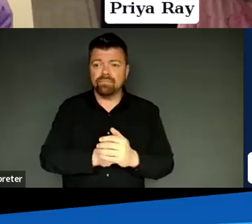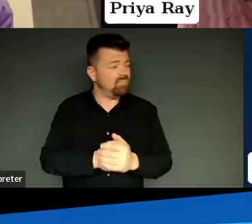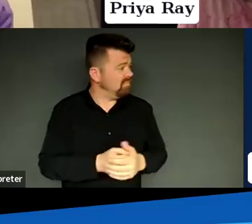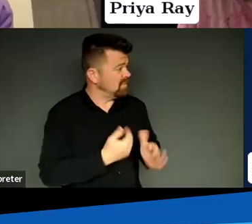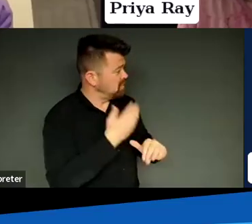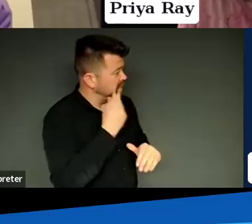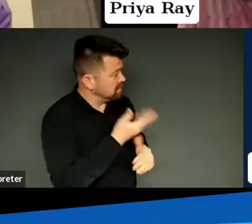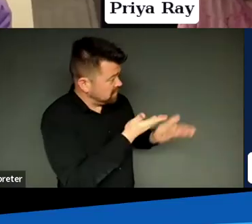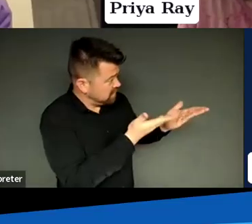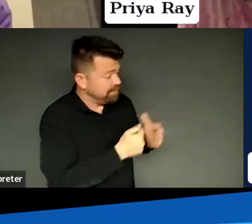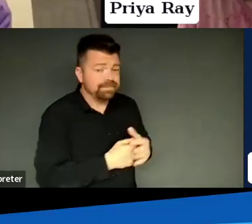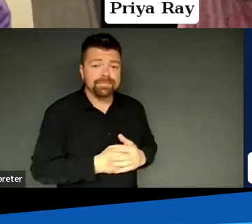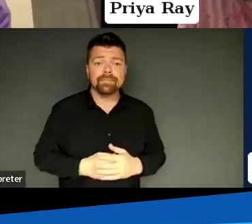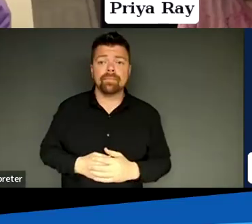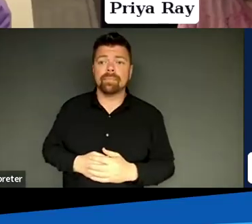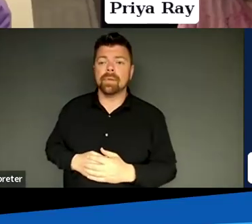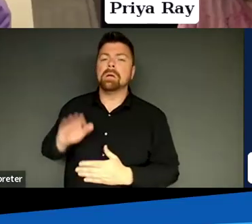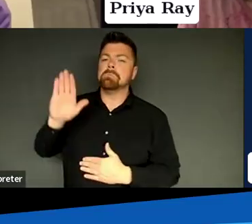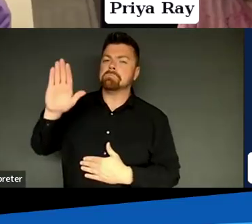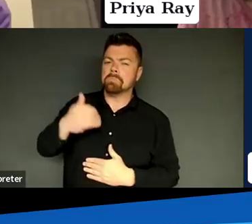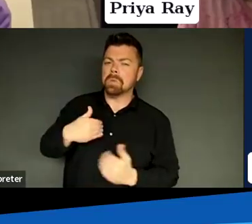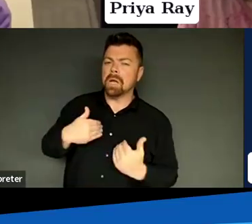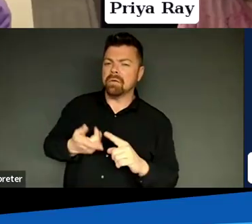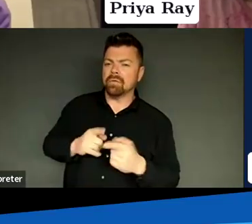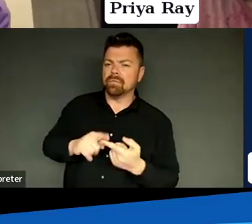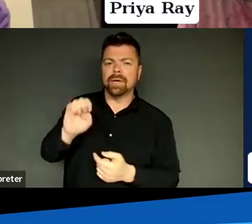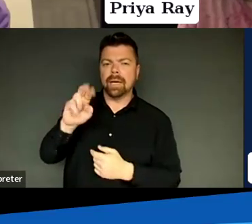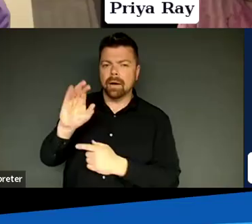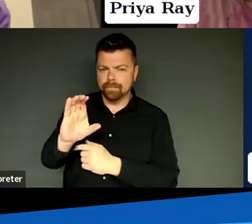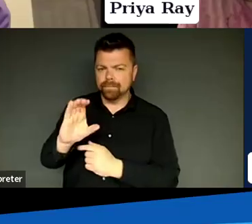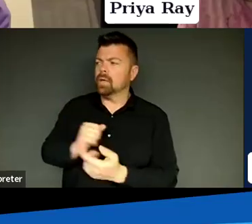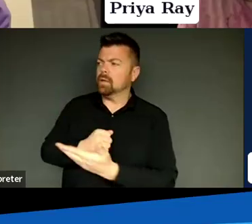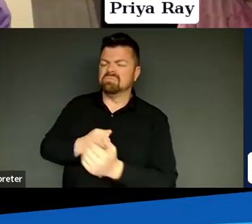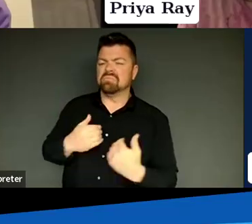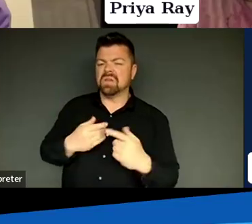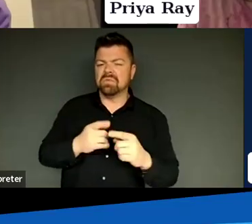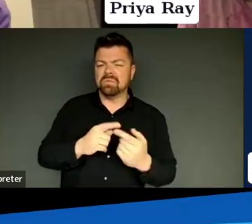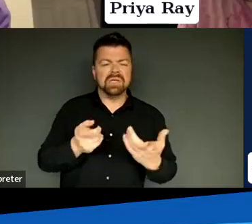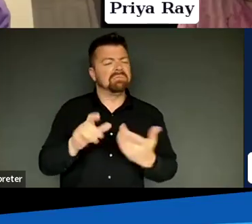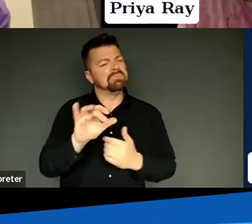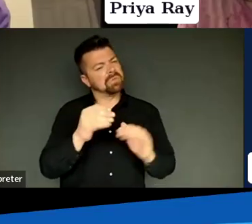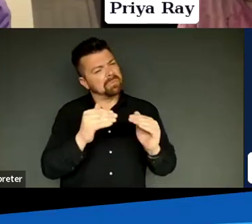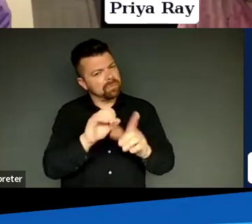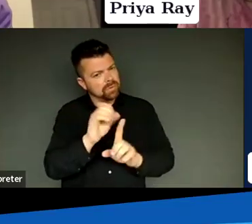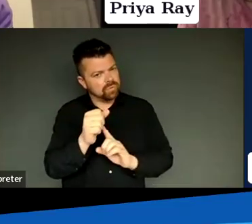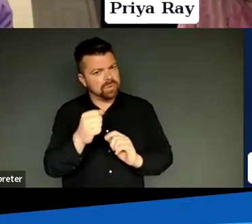that? I have a friend in a similar situation, and what I noticed,